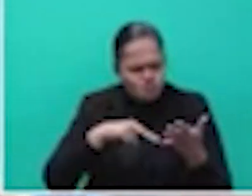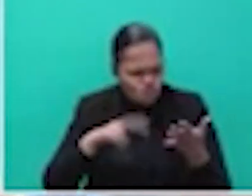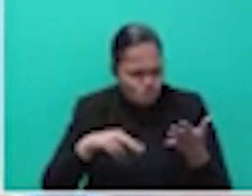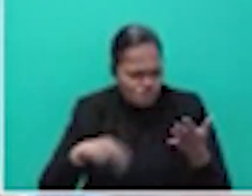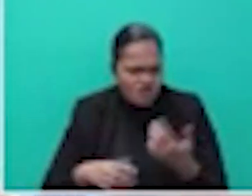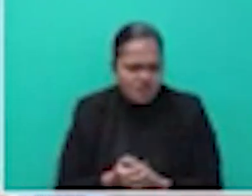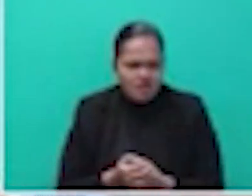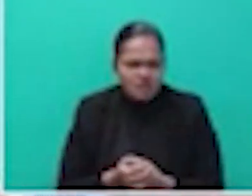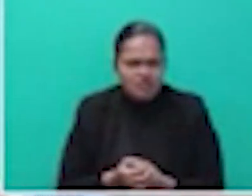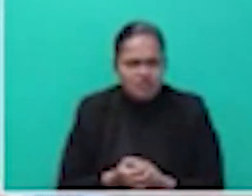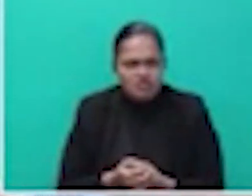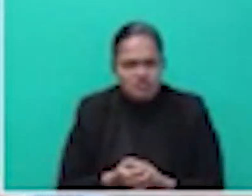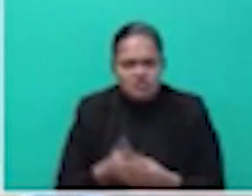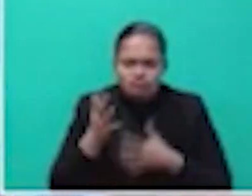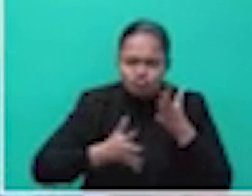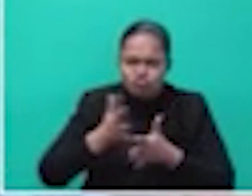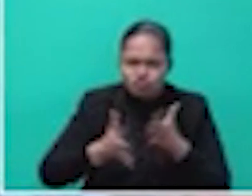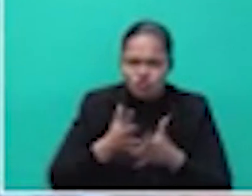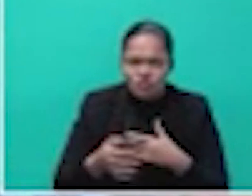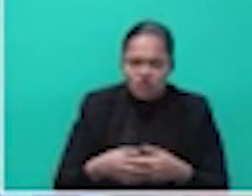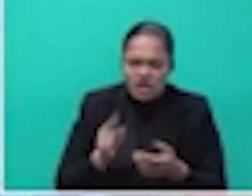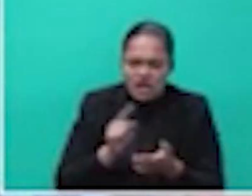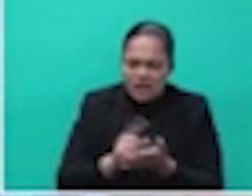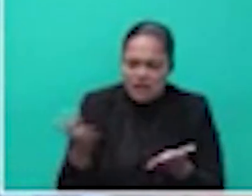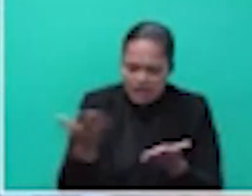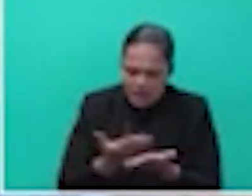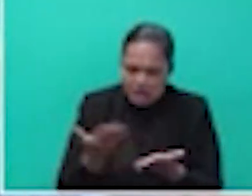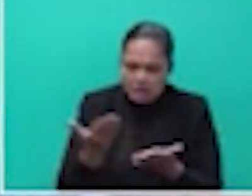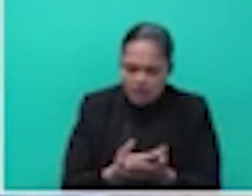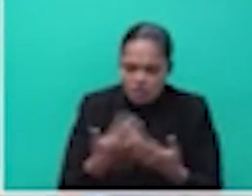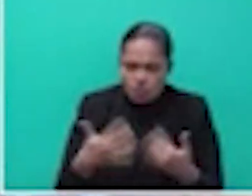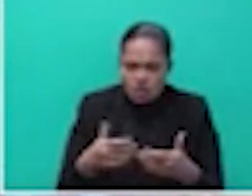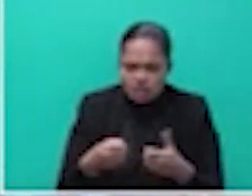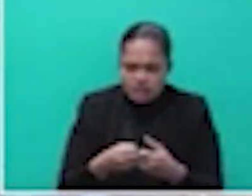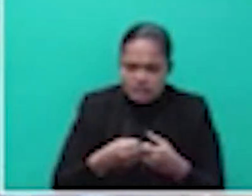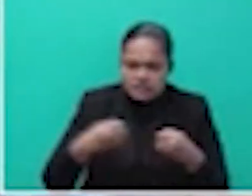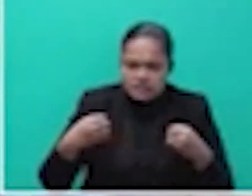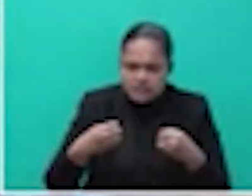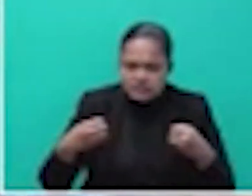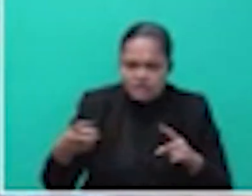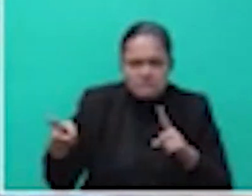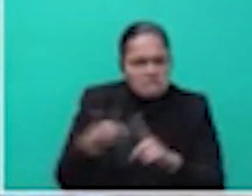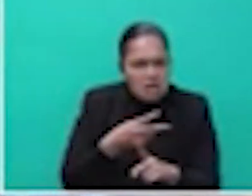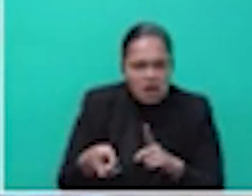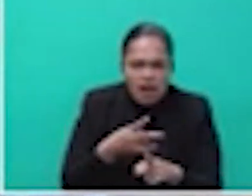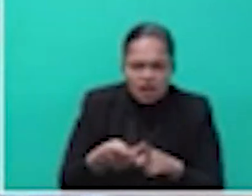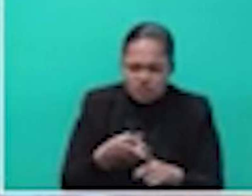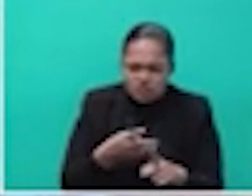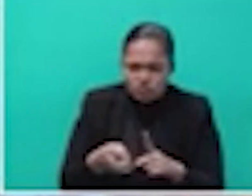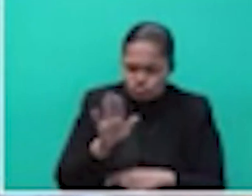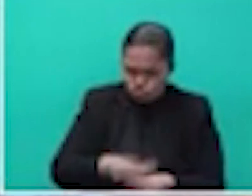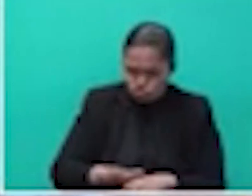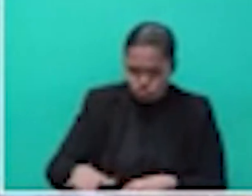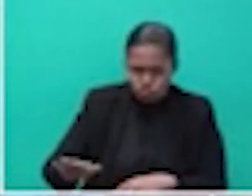great trepidation and horror some of the stories that have been coming out lately about the extent of this violence against children. And it's